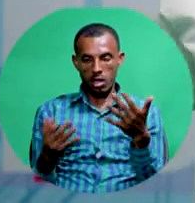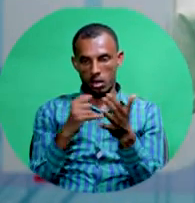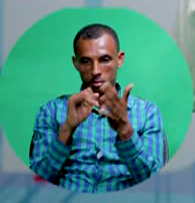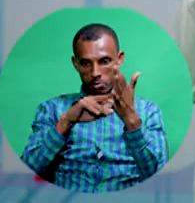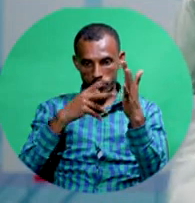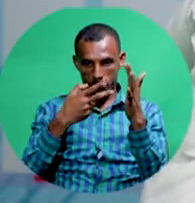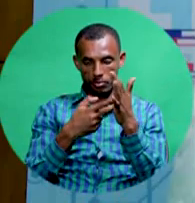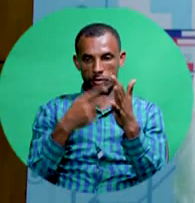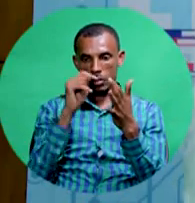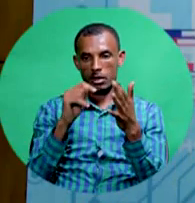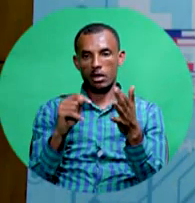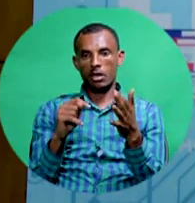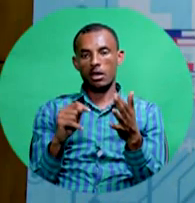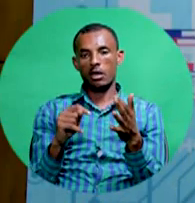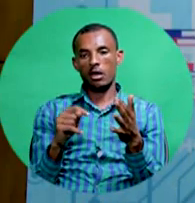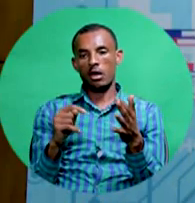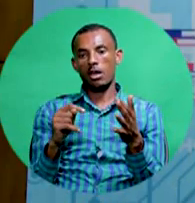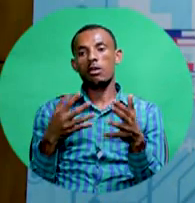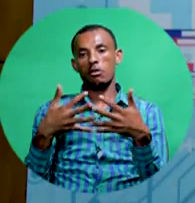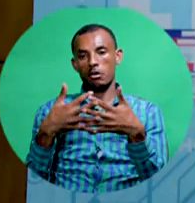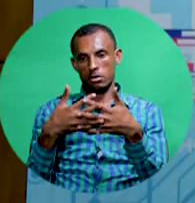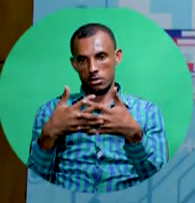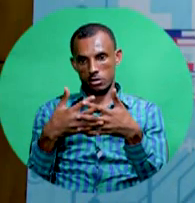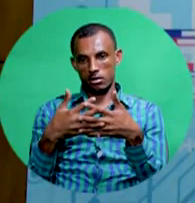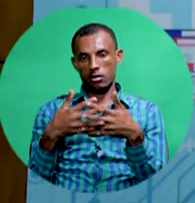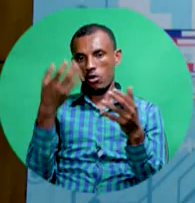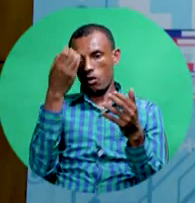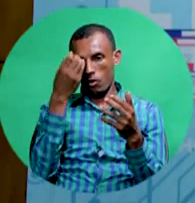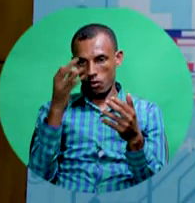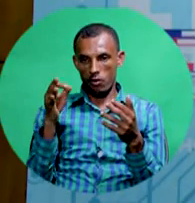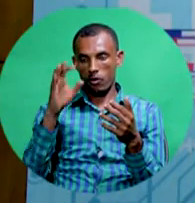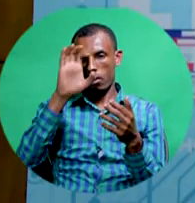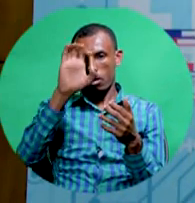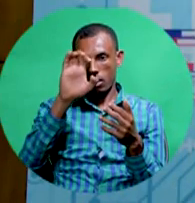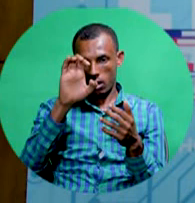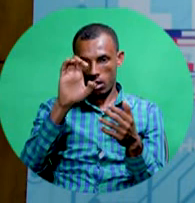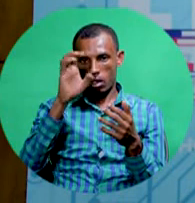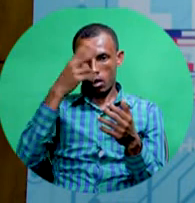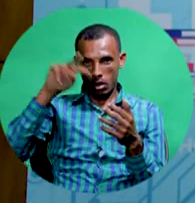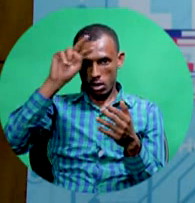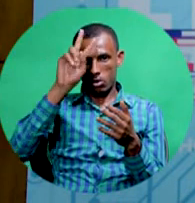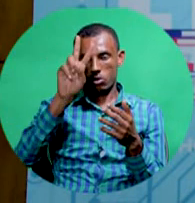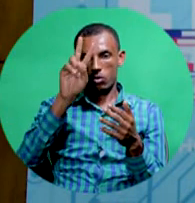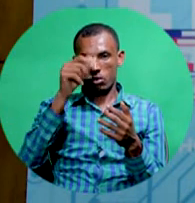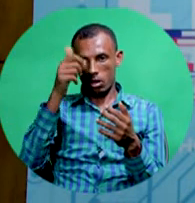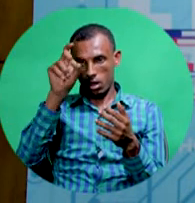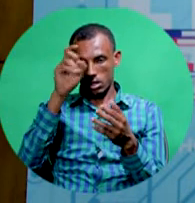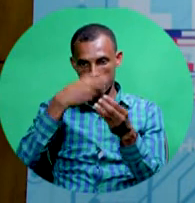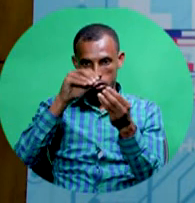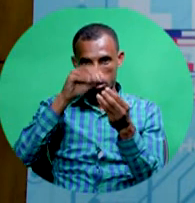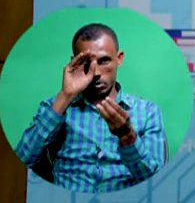means the integration, let me put it again here, the integration of e raised to ax plus